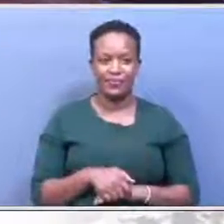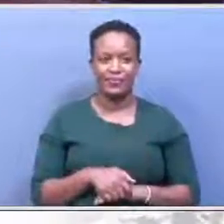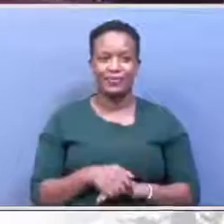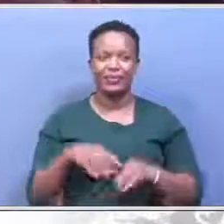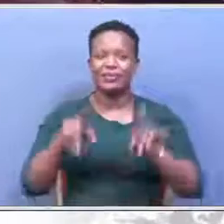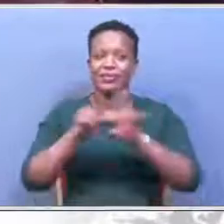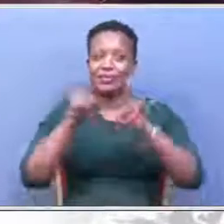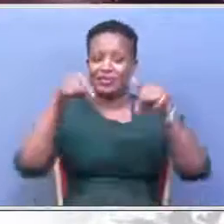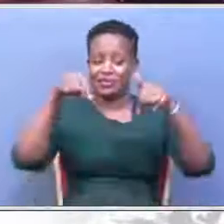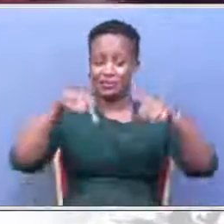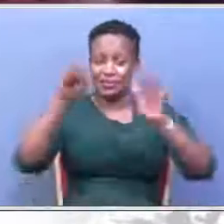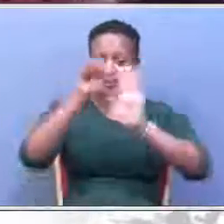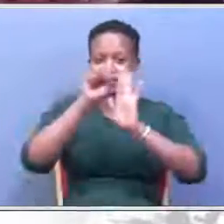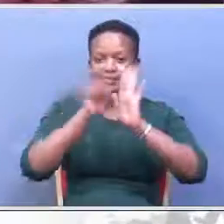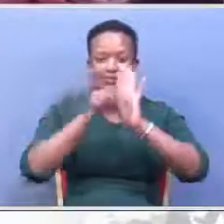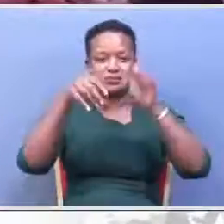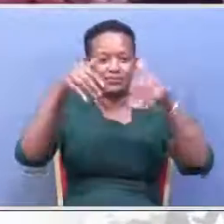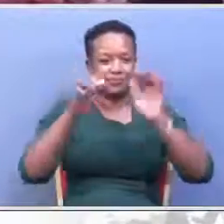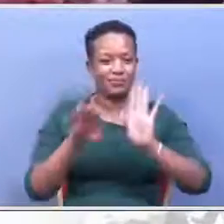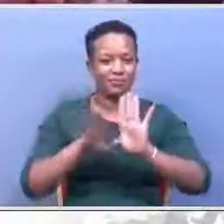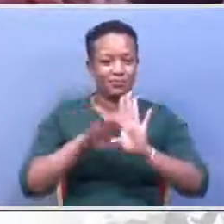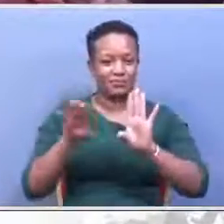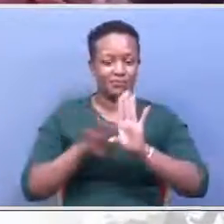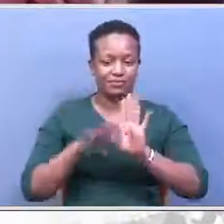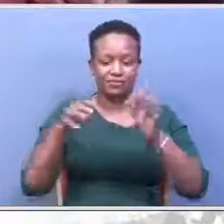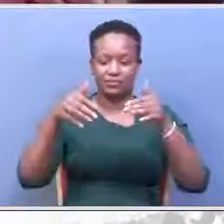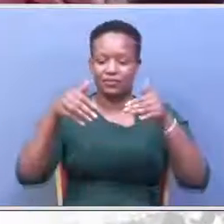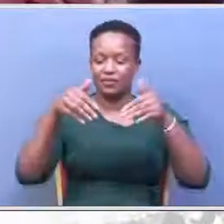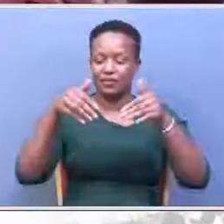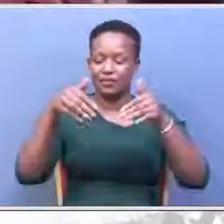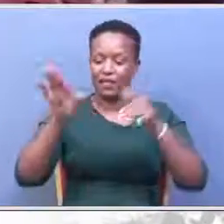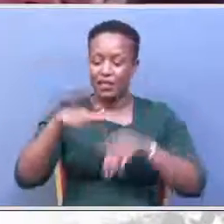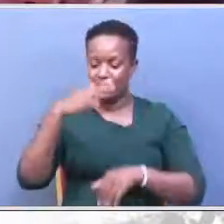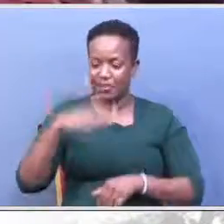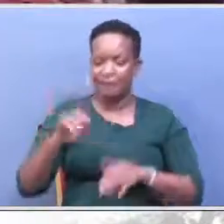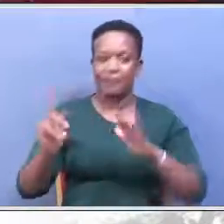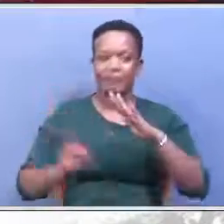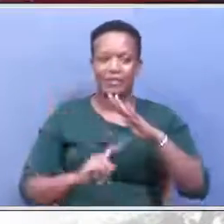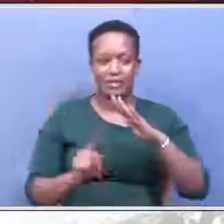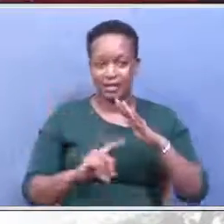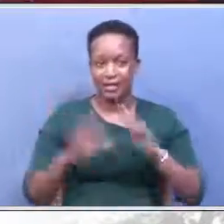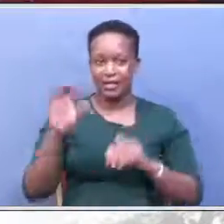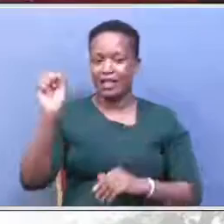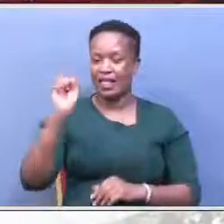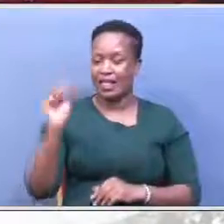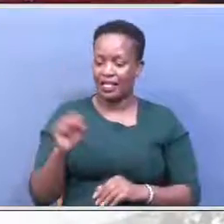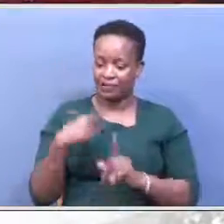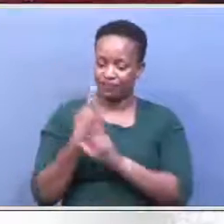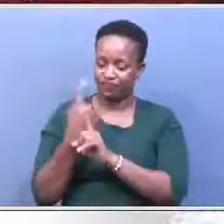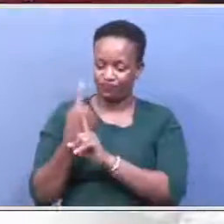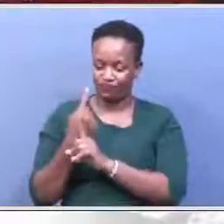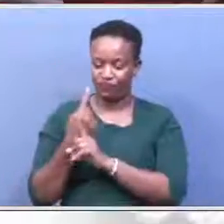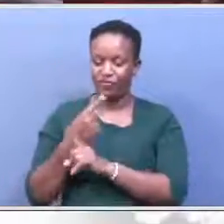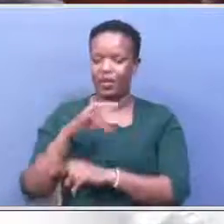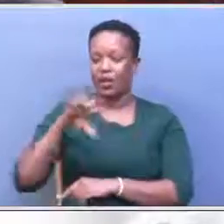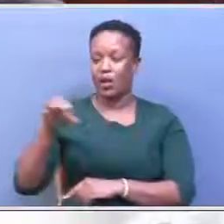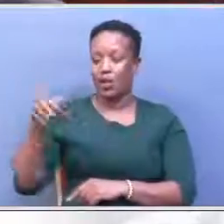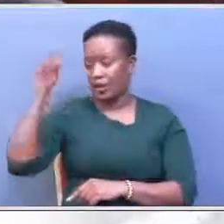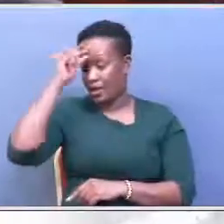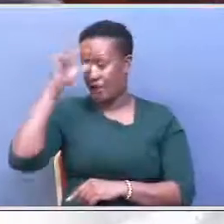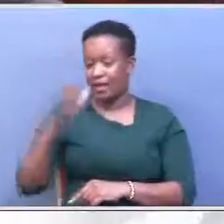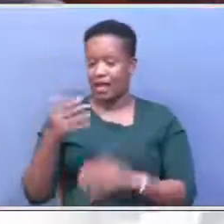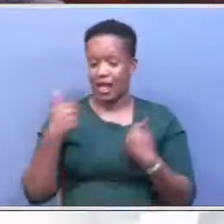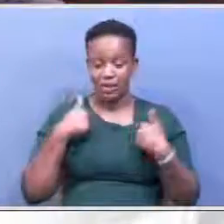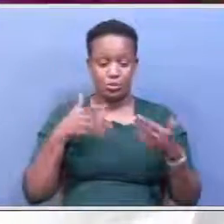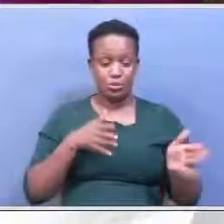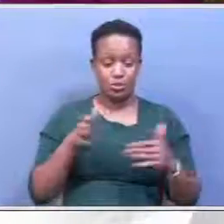today's state funeral, members of parliament, ministers, cabinet secretaries, senators, and county governors were not given the opportunity